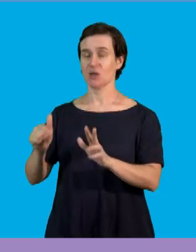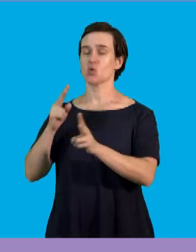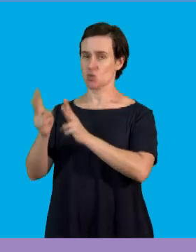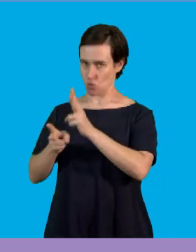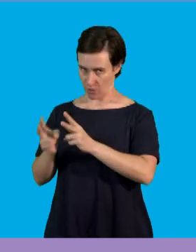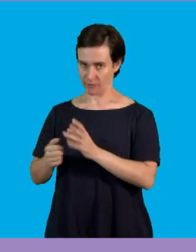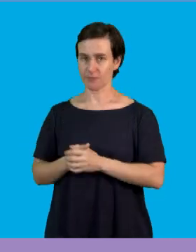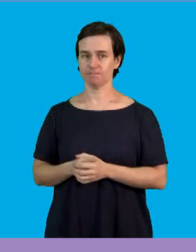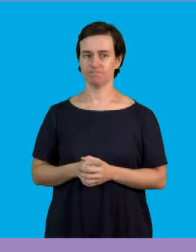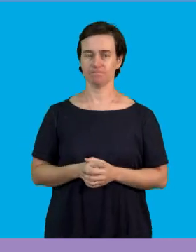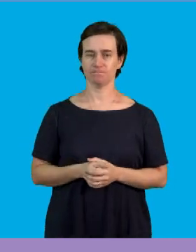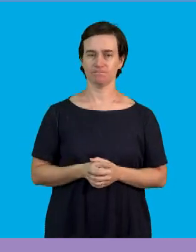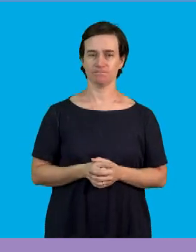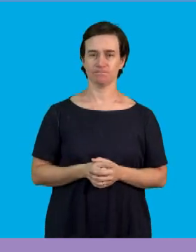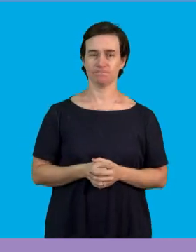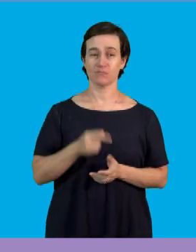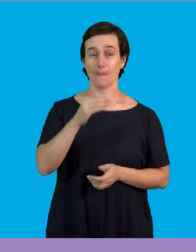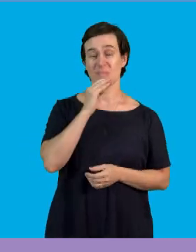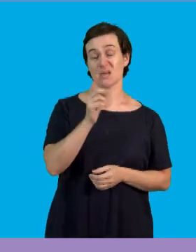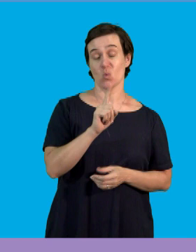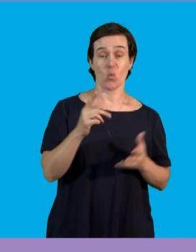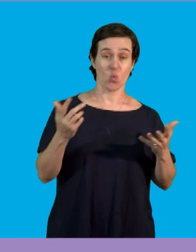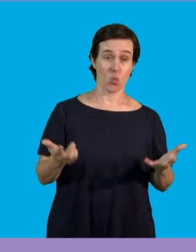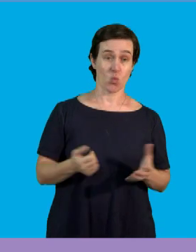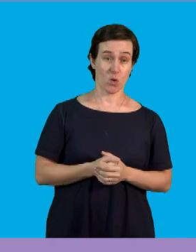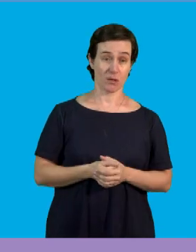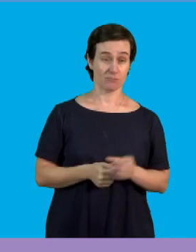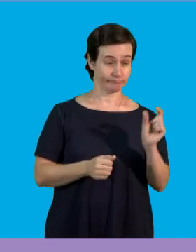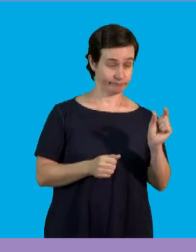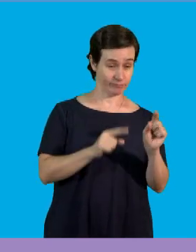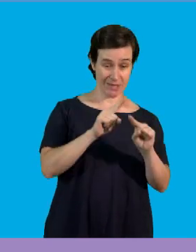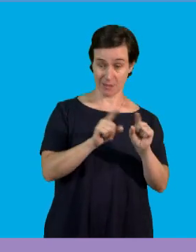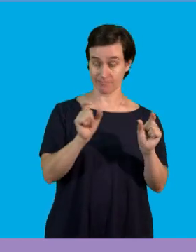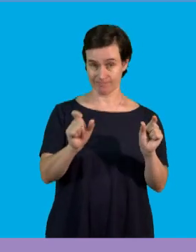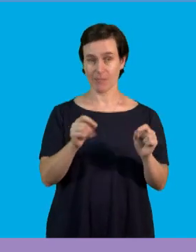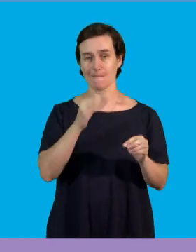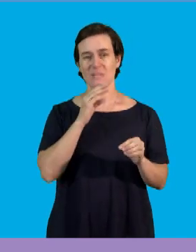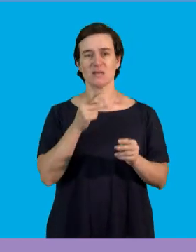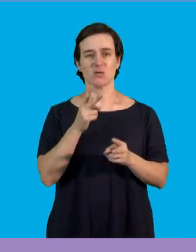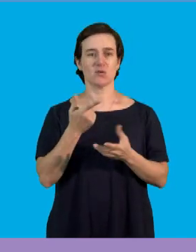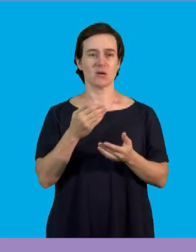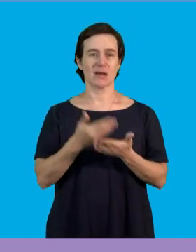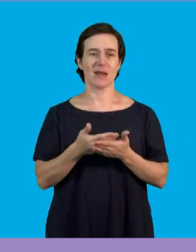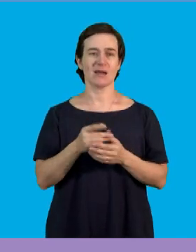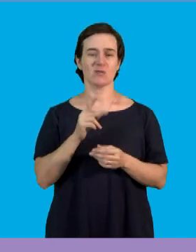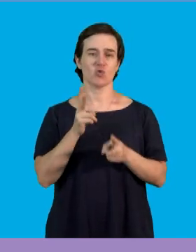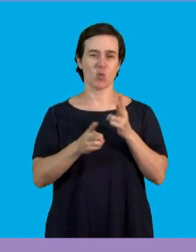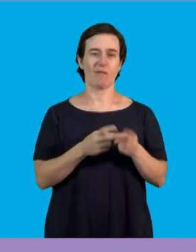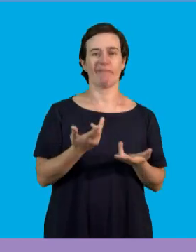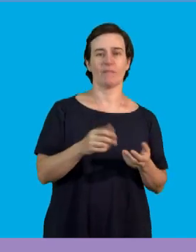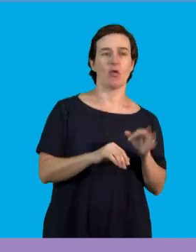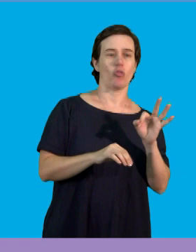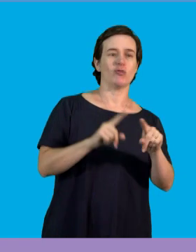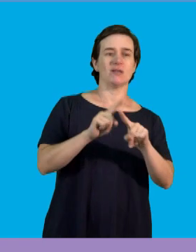and 12. Okay? This means that if you take a pair of these numbers, they are those that give you 12